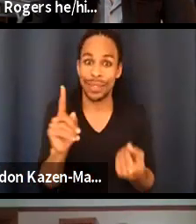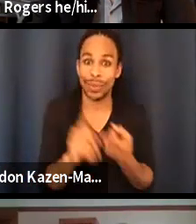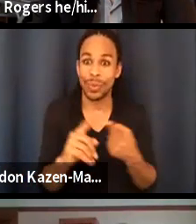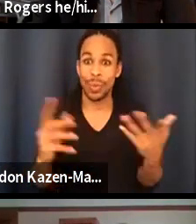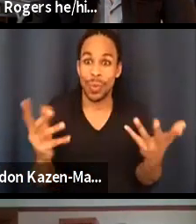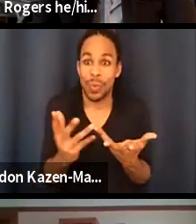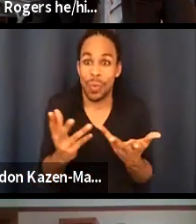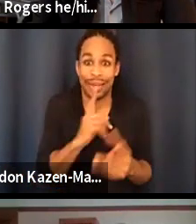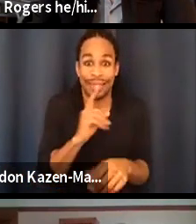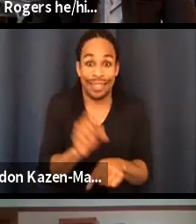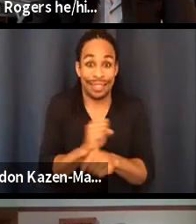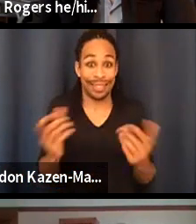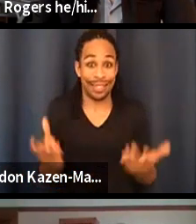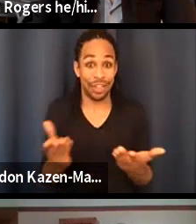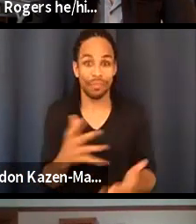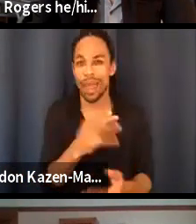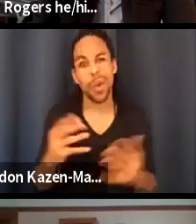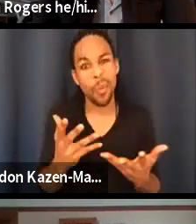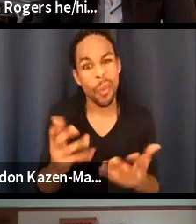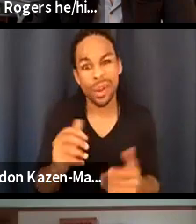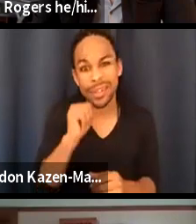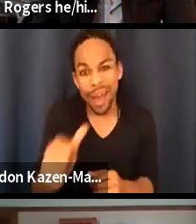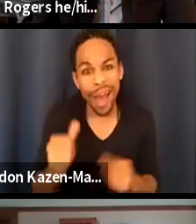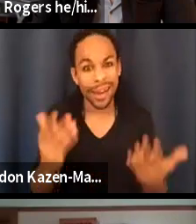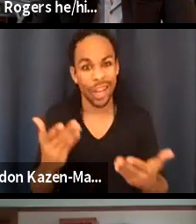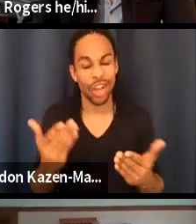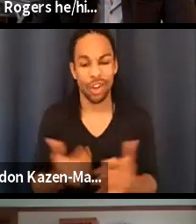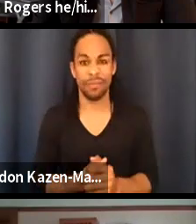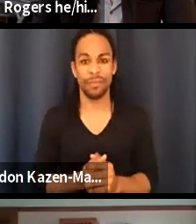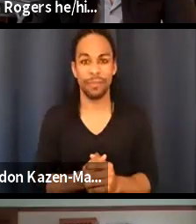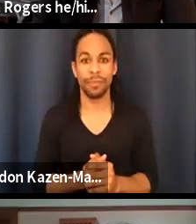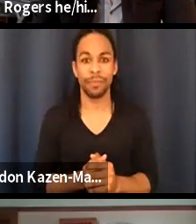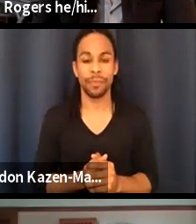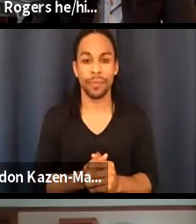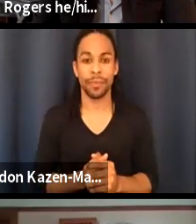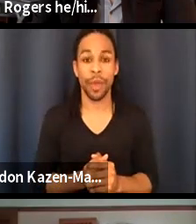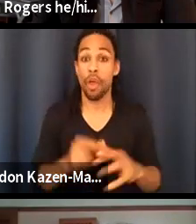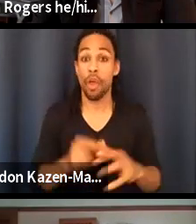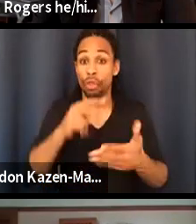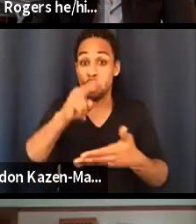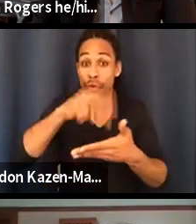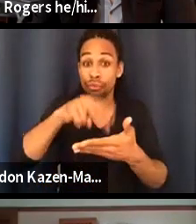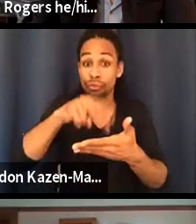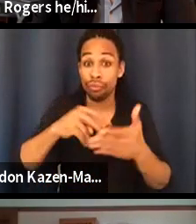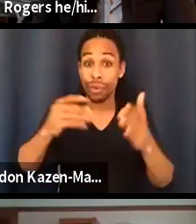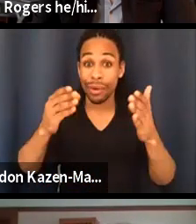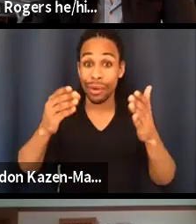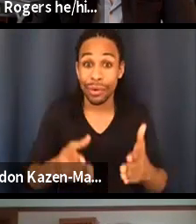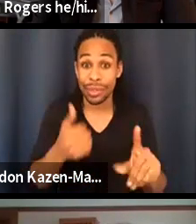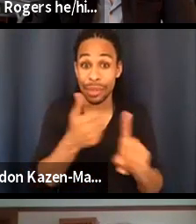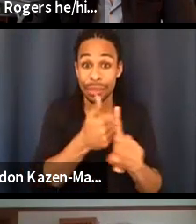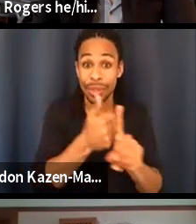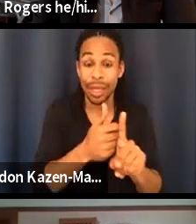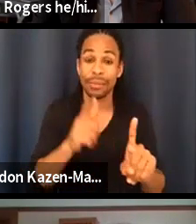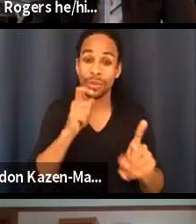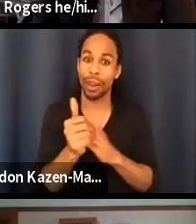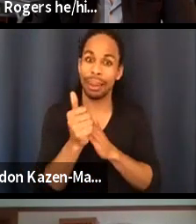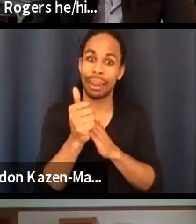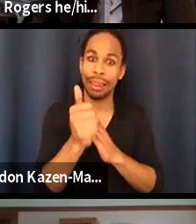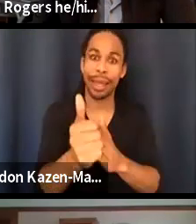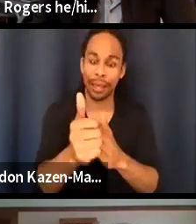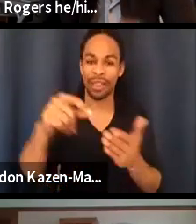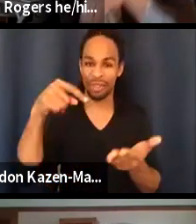is not here. They are the readers leading today's discussion: Hollis Ashby,